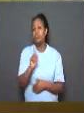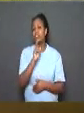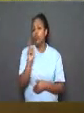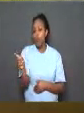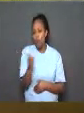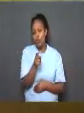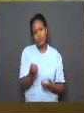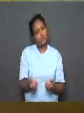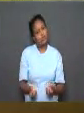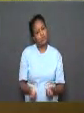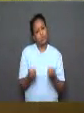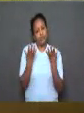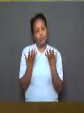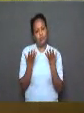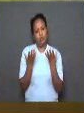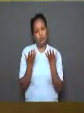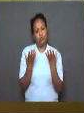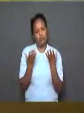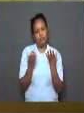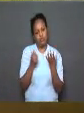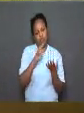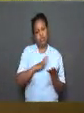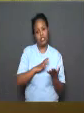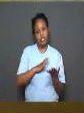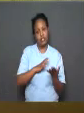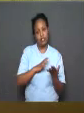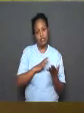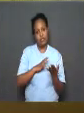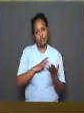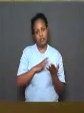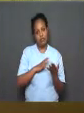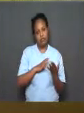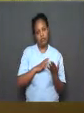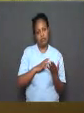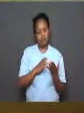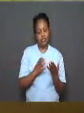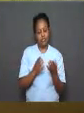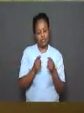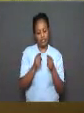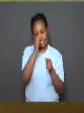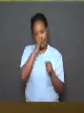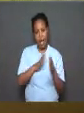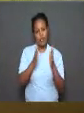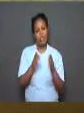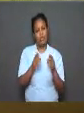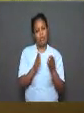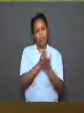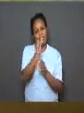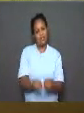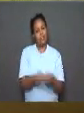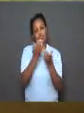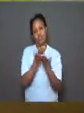was that many atrocities were committed against human rights.